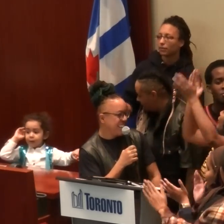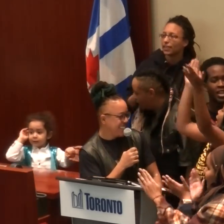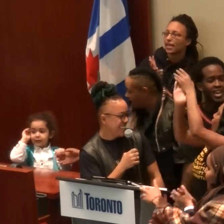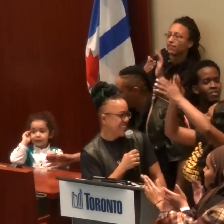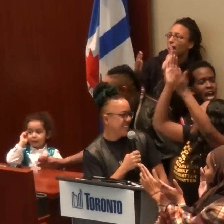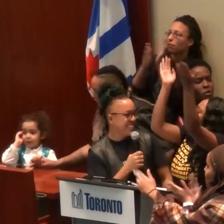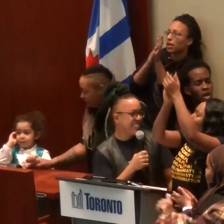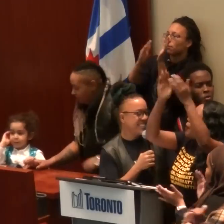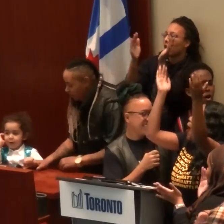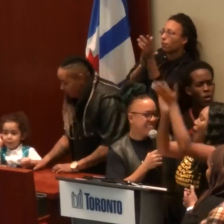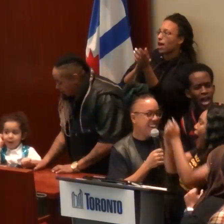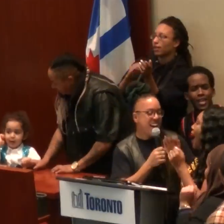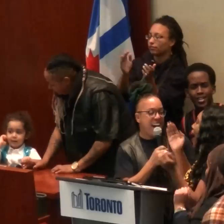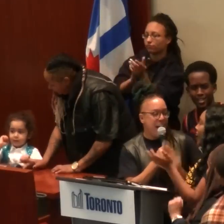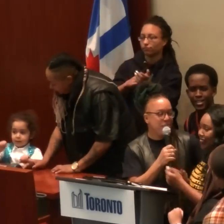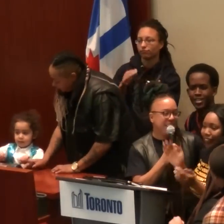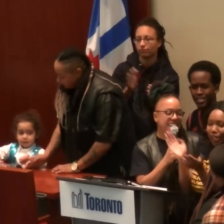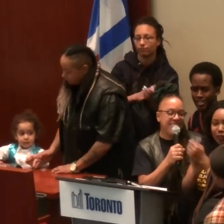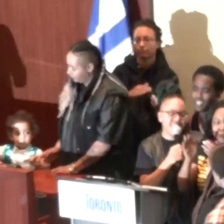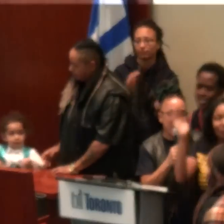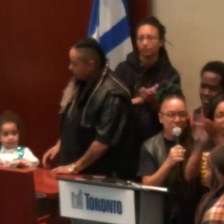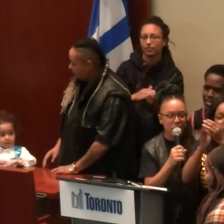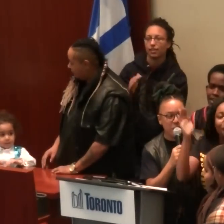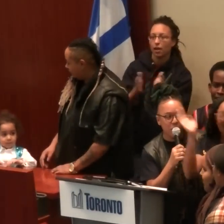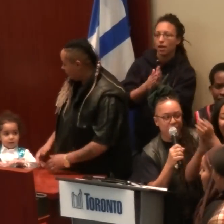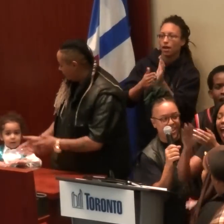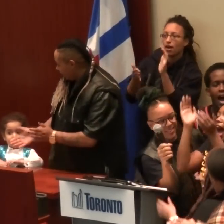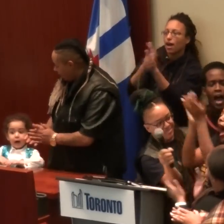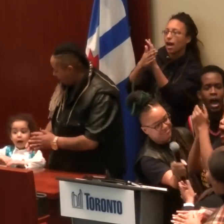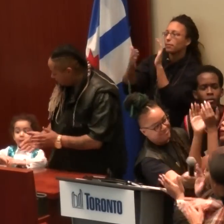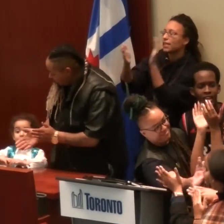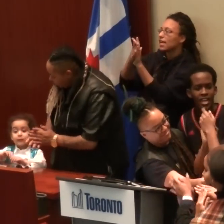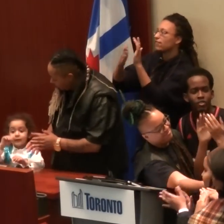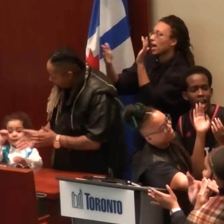I believe that we will win. I believe that we will win.